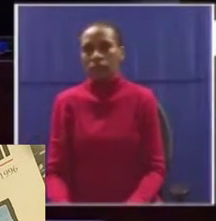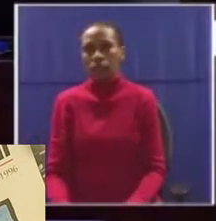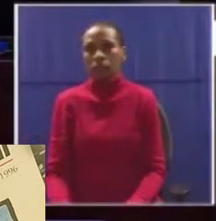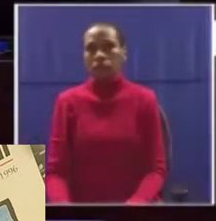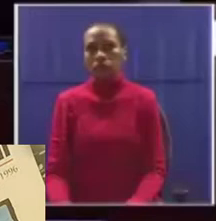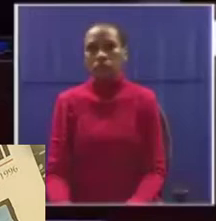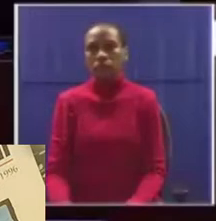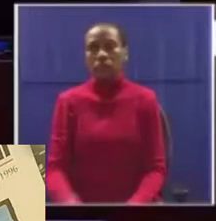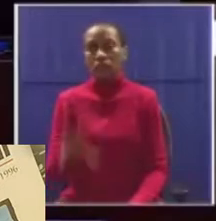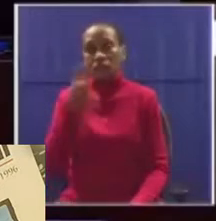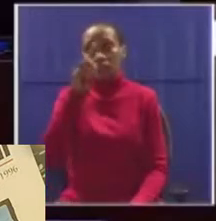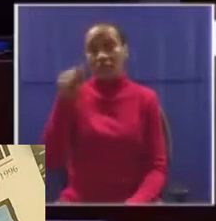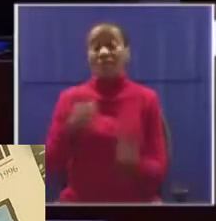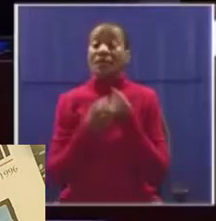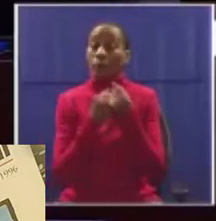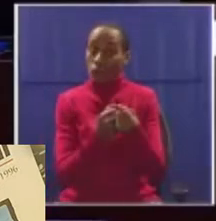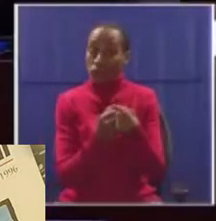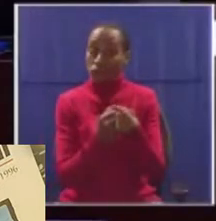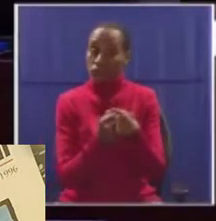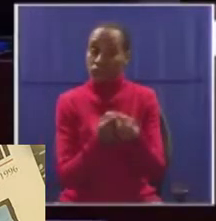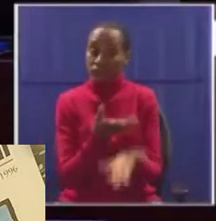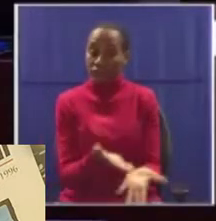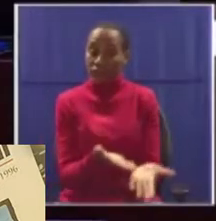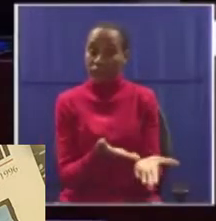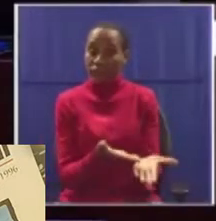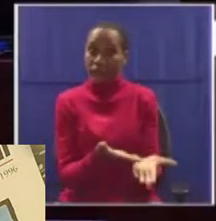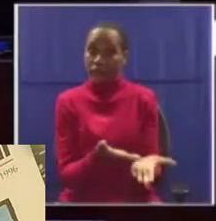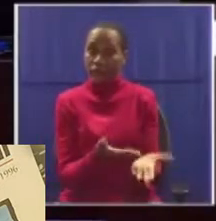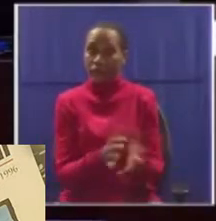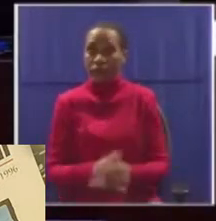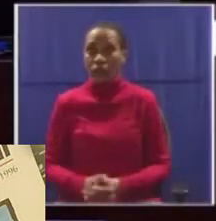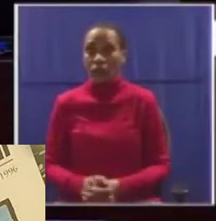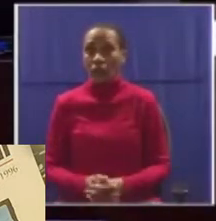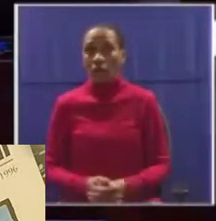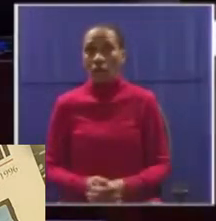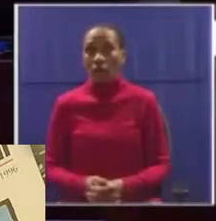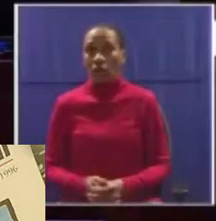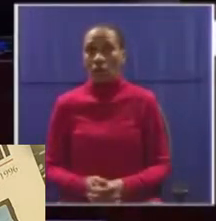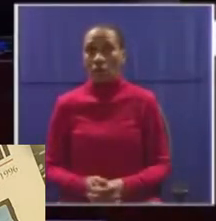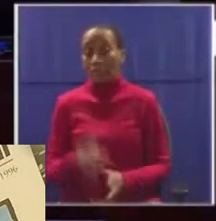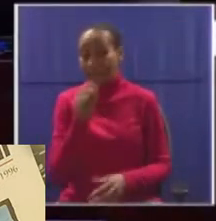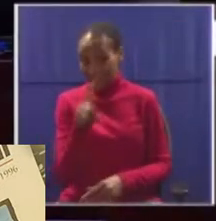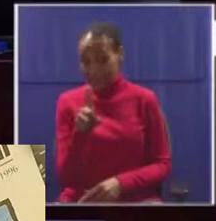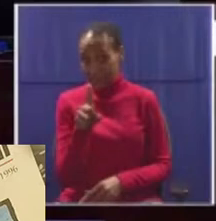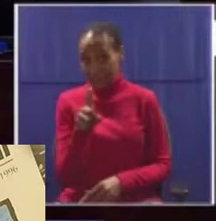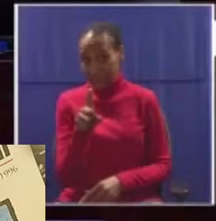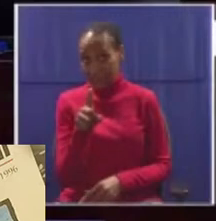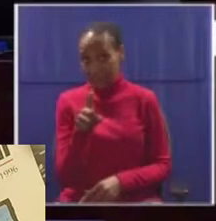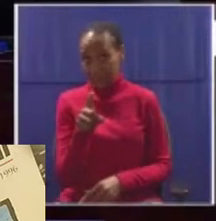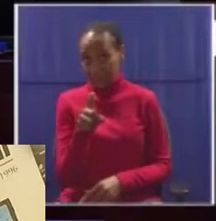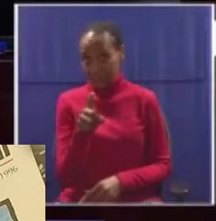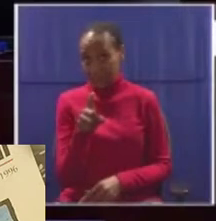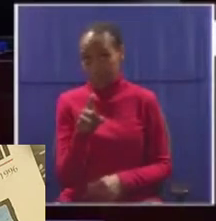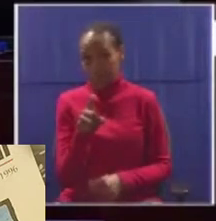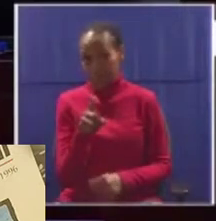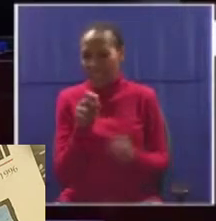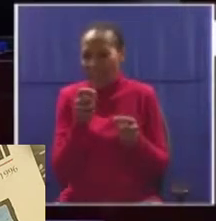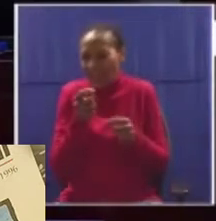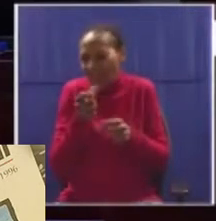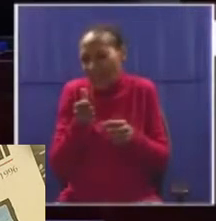D.A supports this but obviously with a pinch of